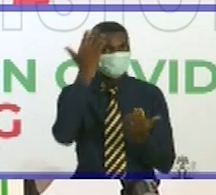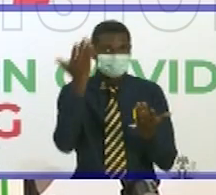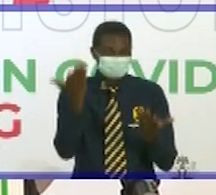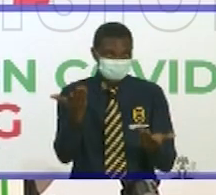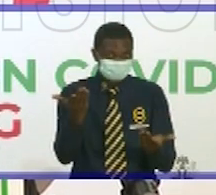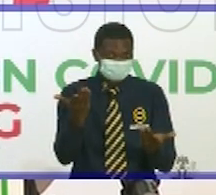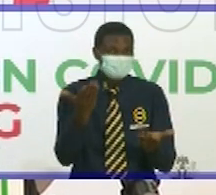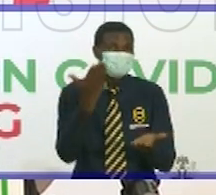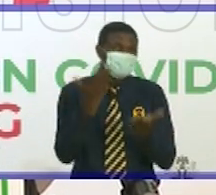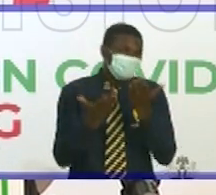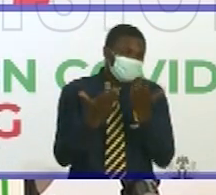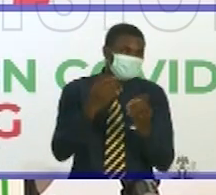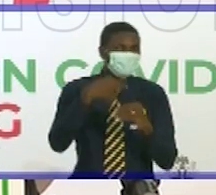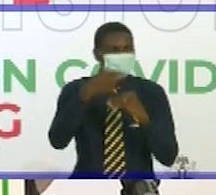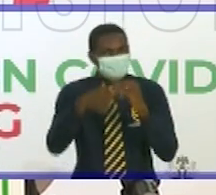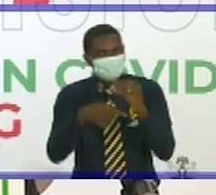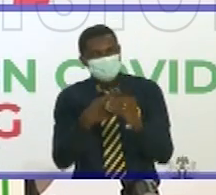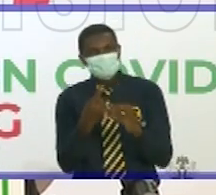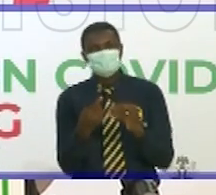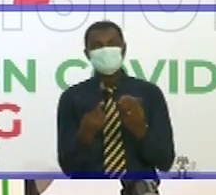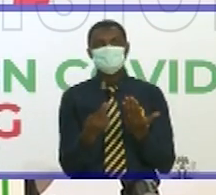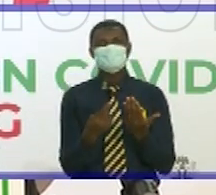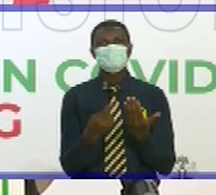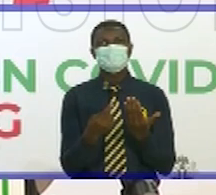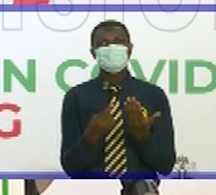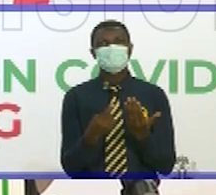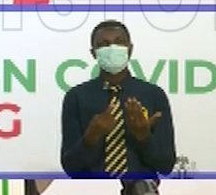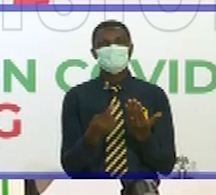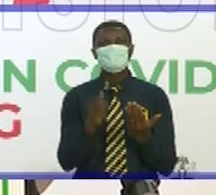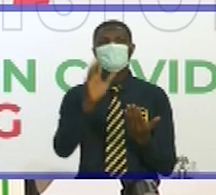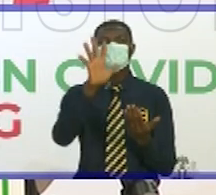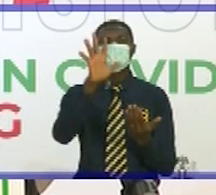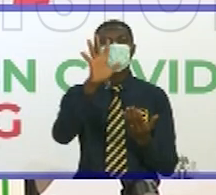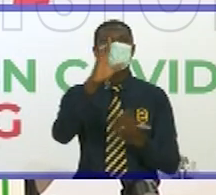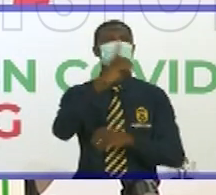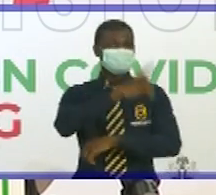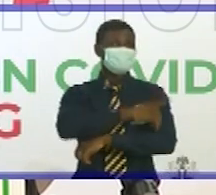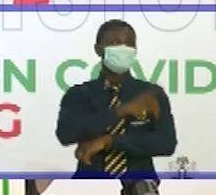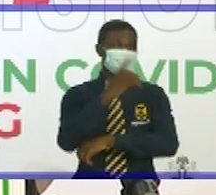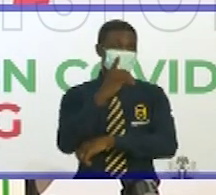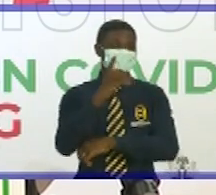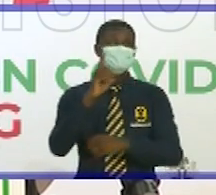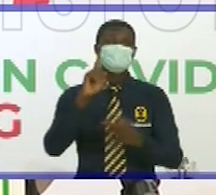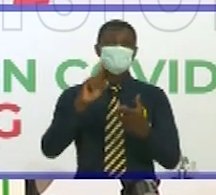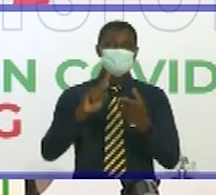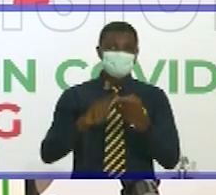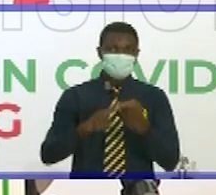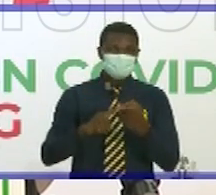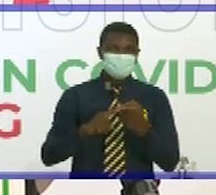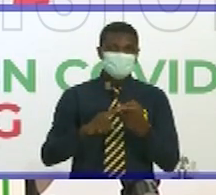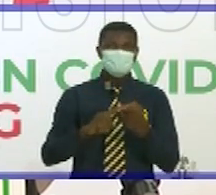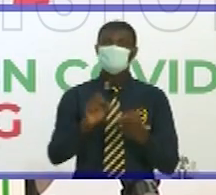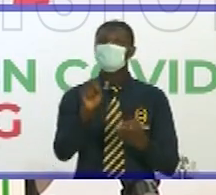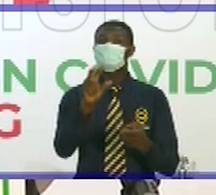o ma n to bi ojo 5 si bi ojo